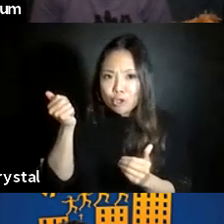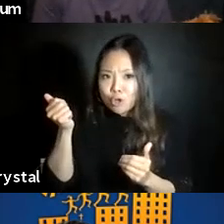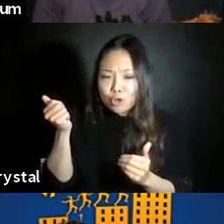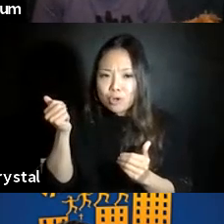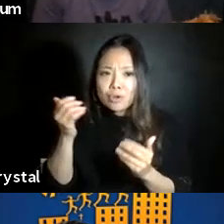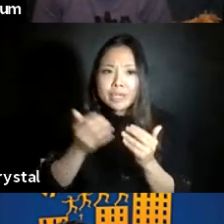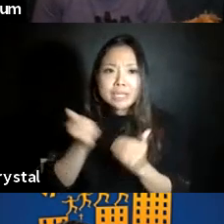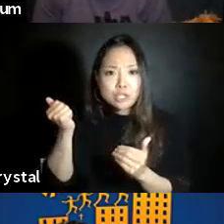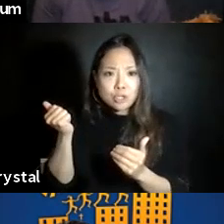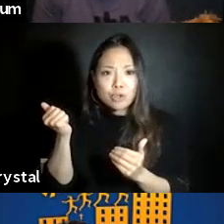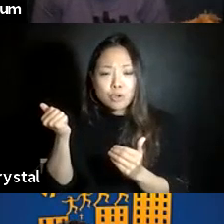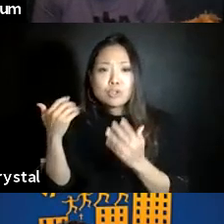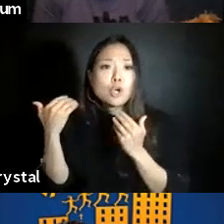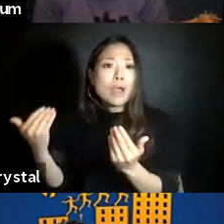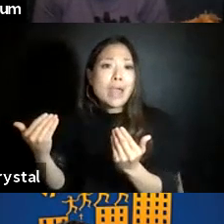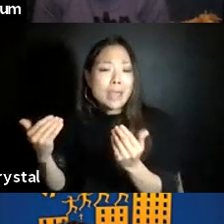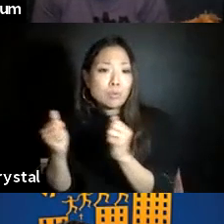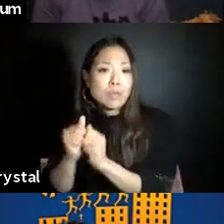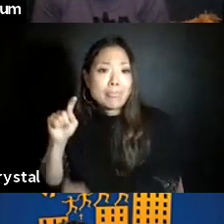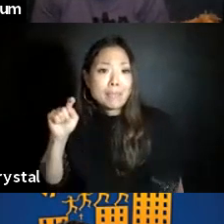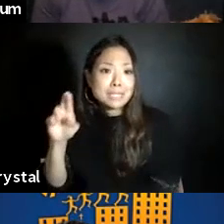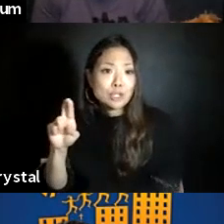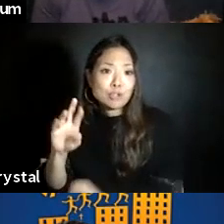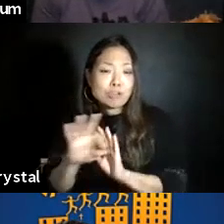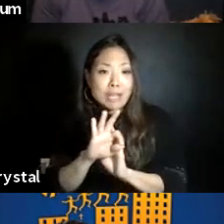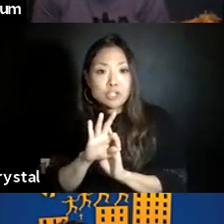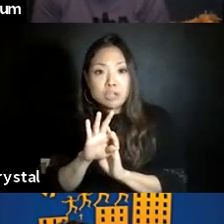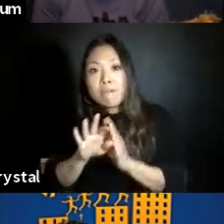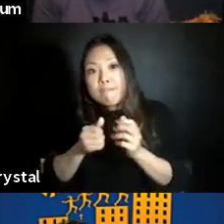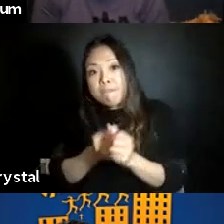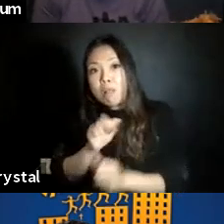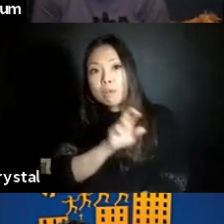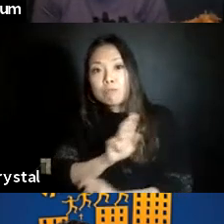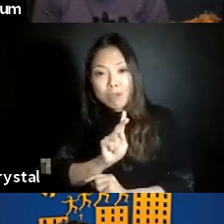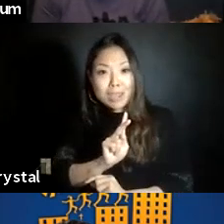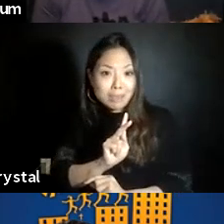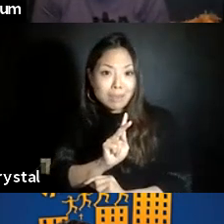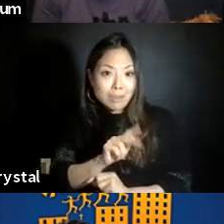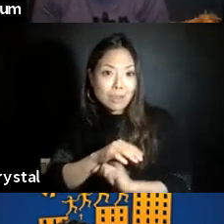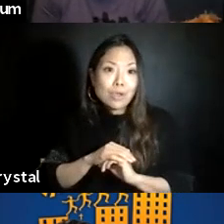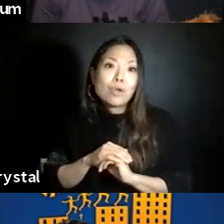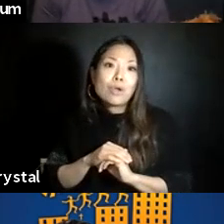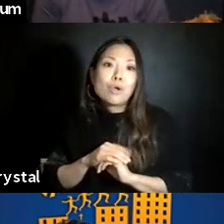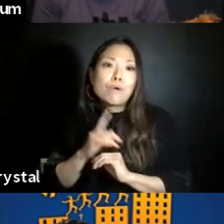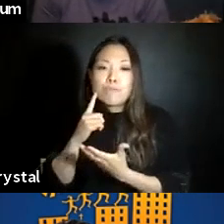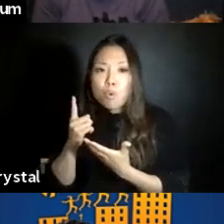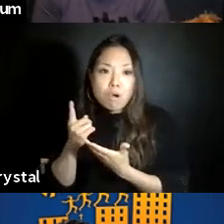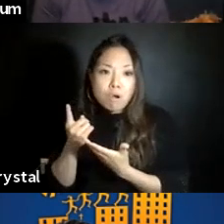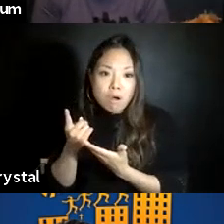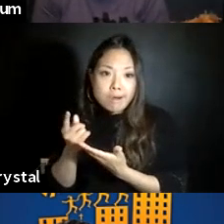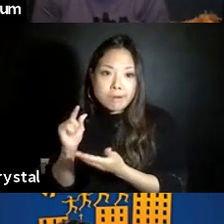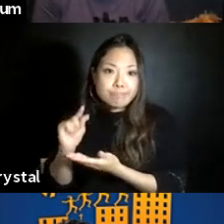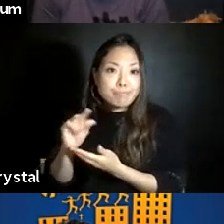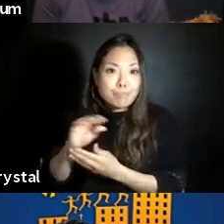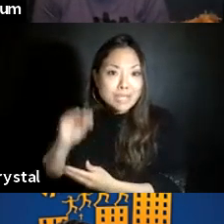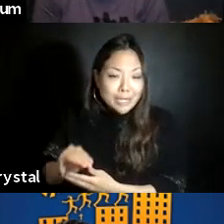the tier selection by rank order for a certain percentage, and